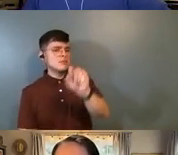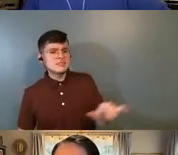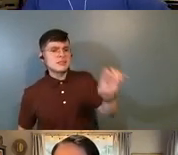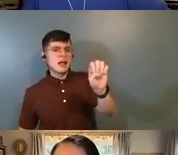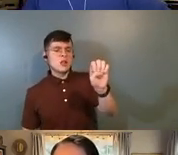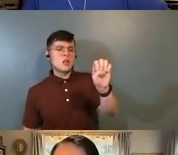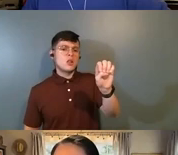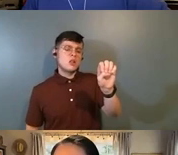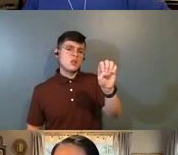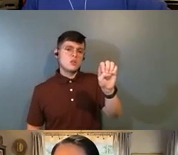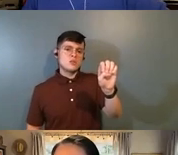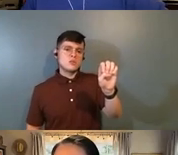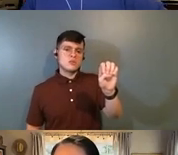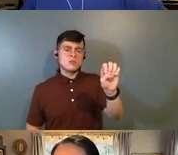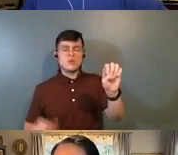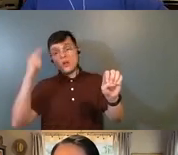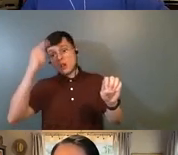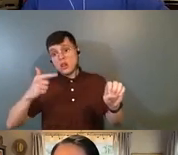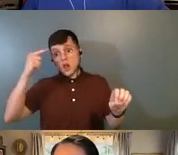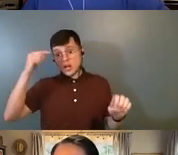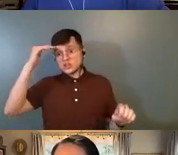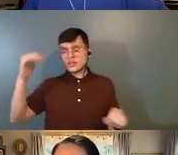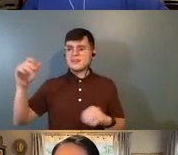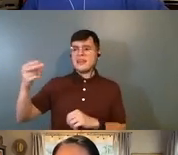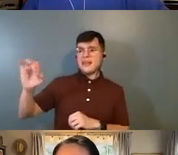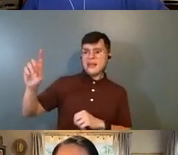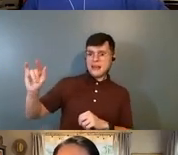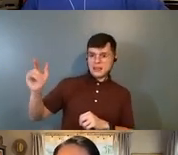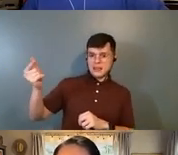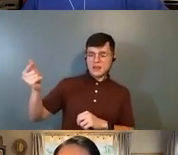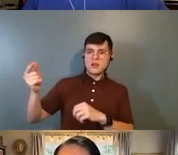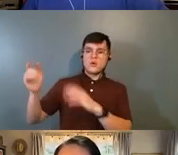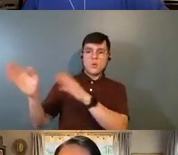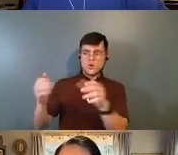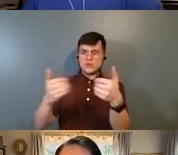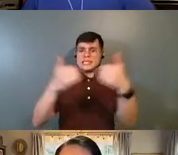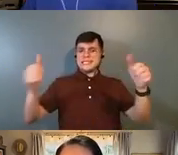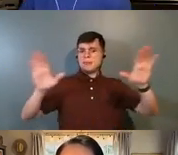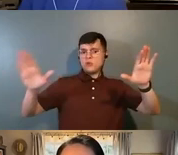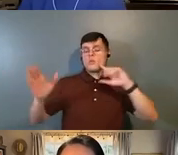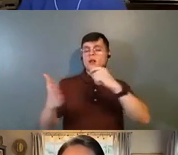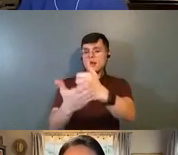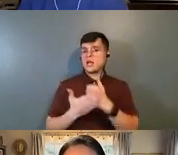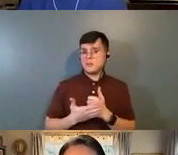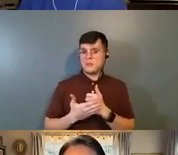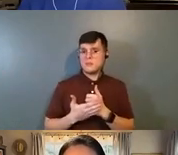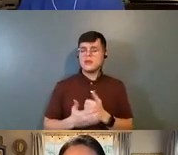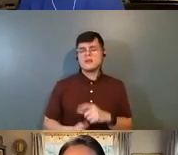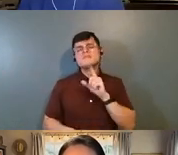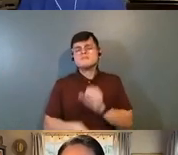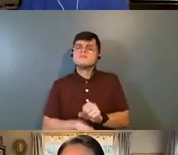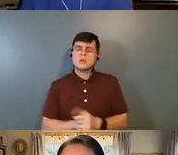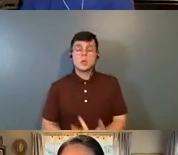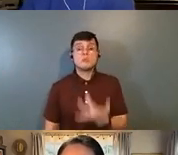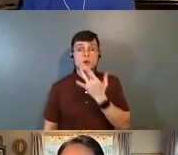separate from the logical heading order, I think that helps. it's certainly preferable to have the